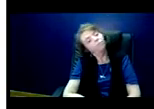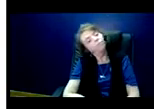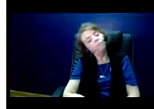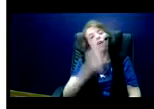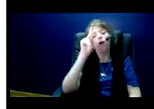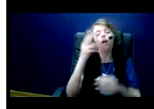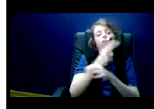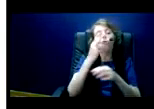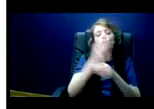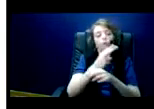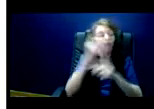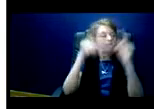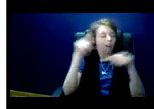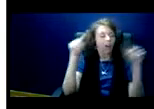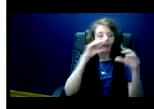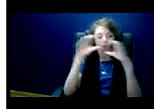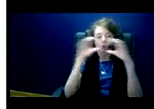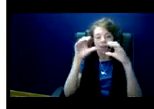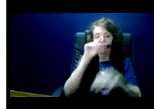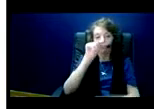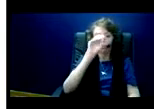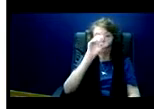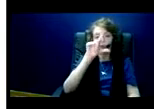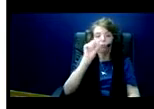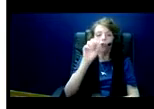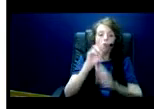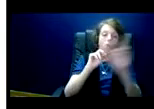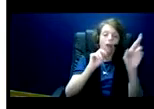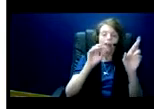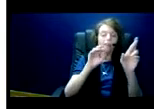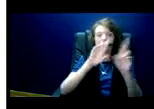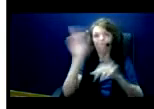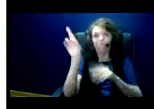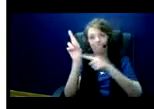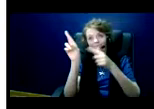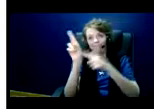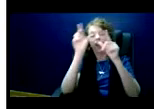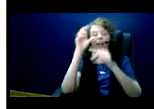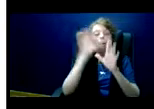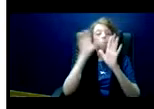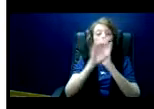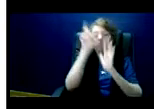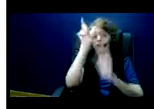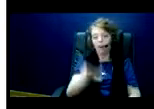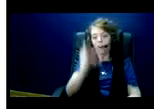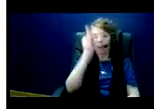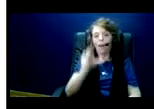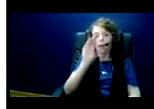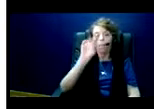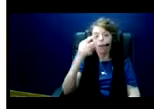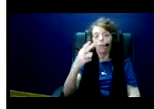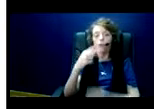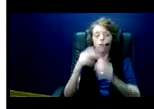Utilize varied and visual communication tools. And on the right, there's an image of actor Matthew. He's holding up two puppets. One is a